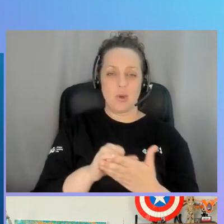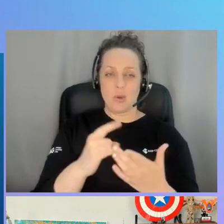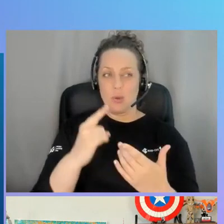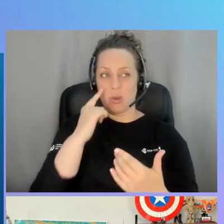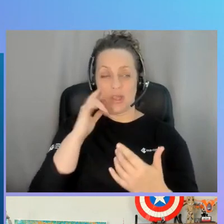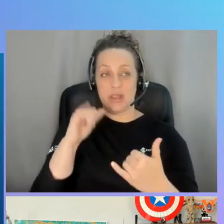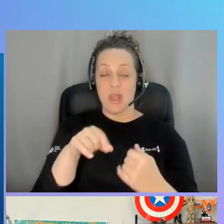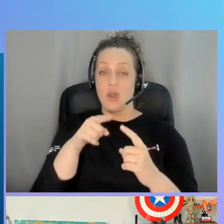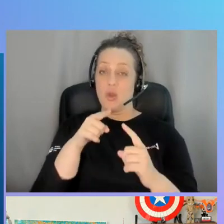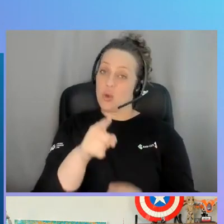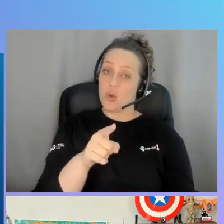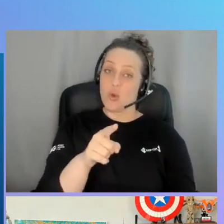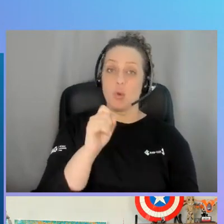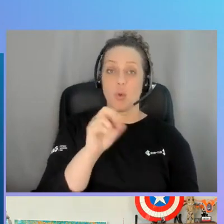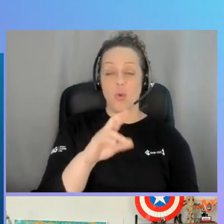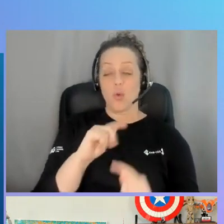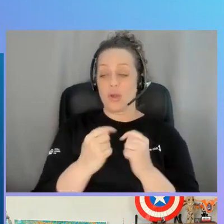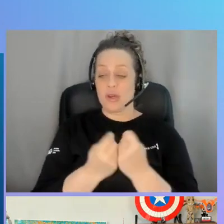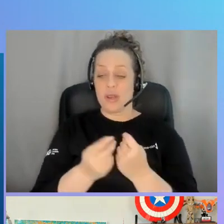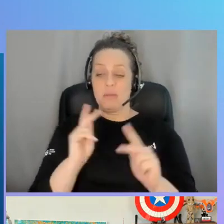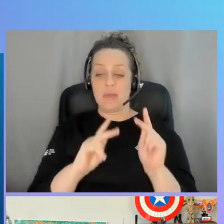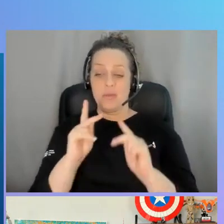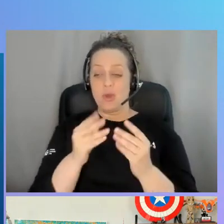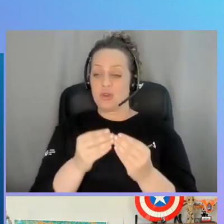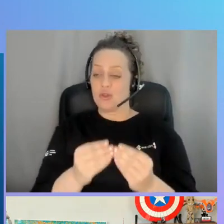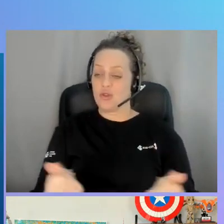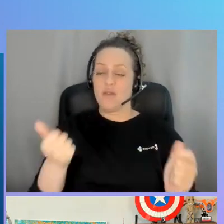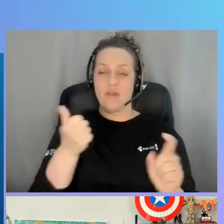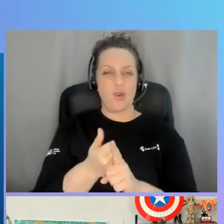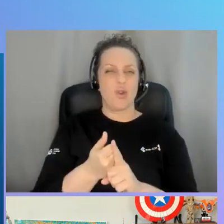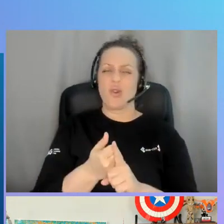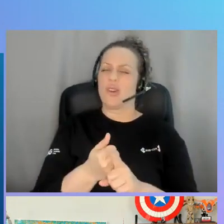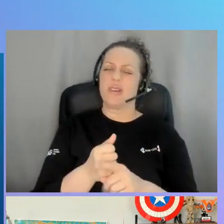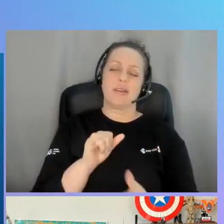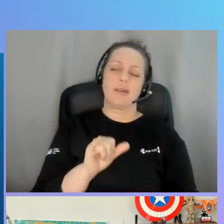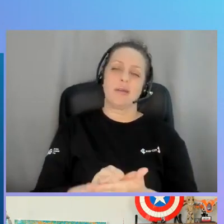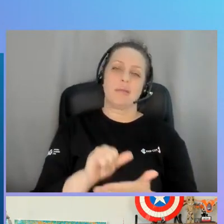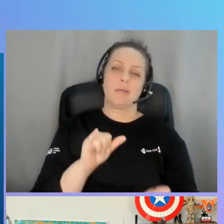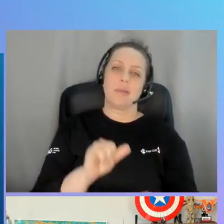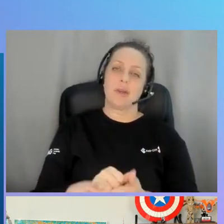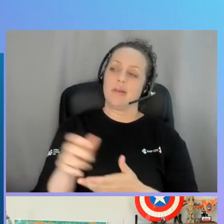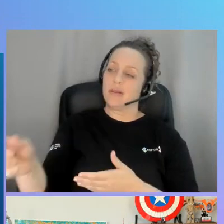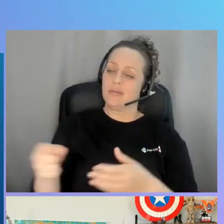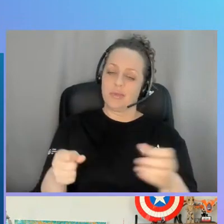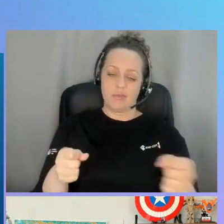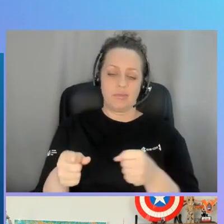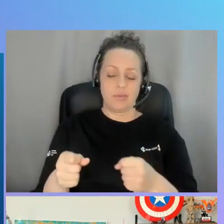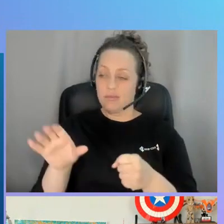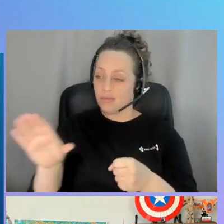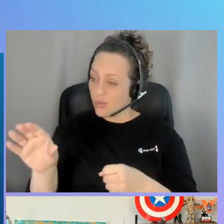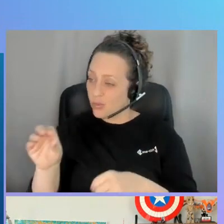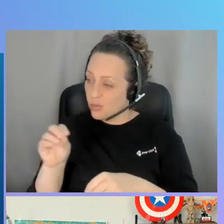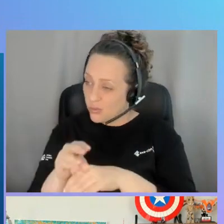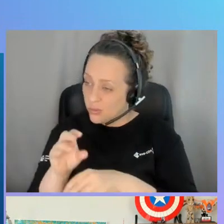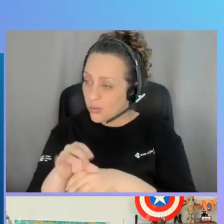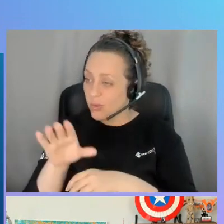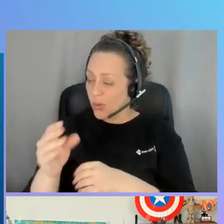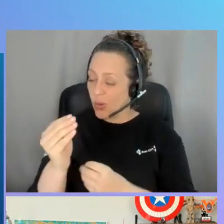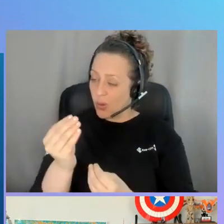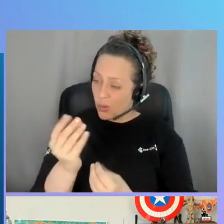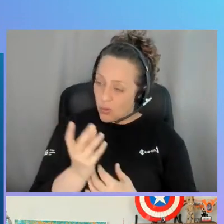that you or a team of people can solve it all on your own. So getting outside help can make a big difference.